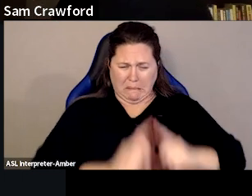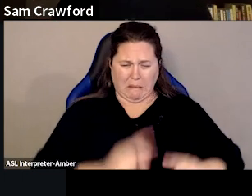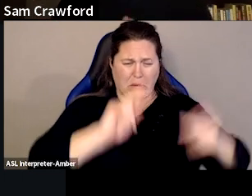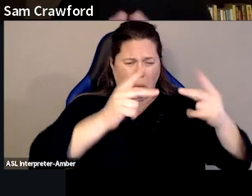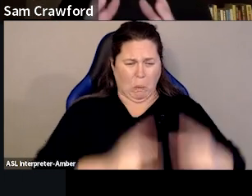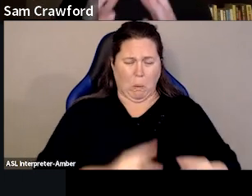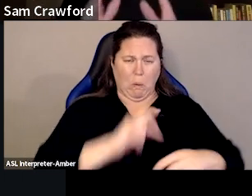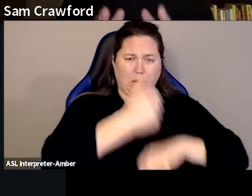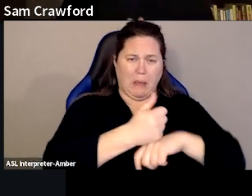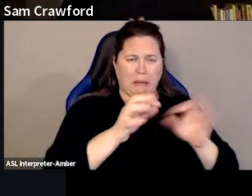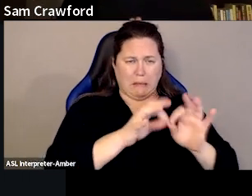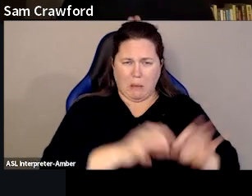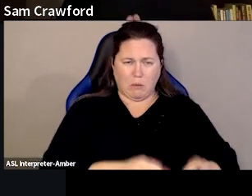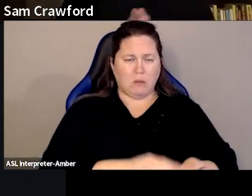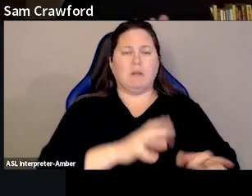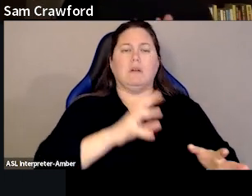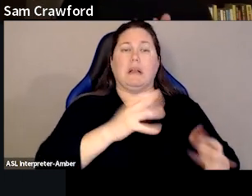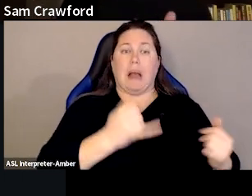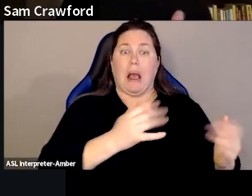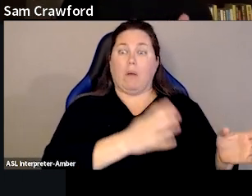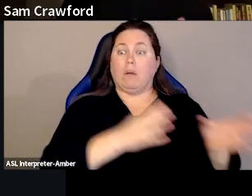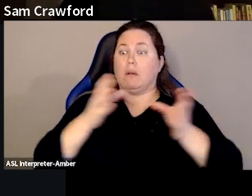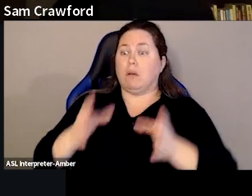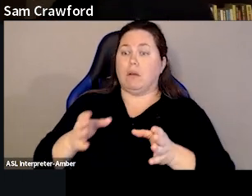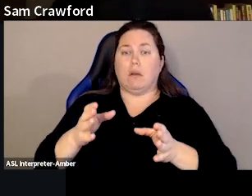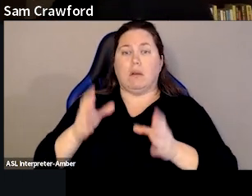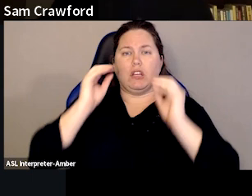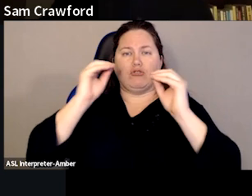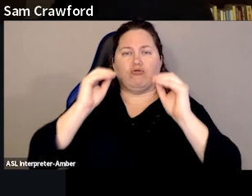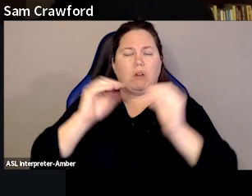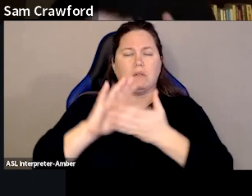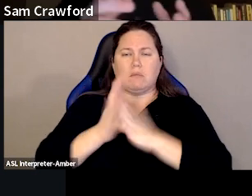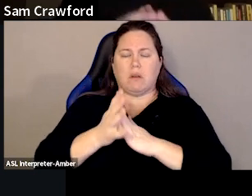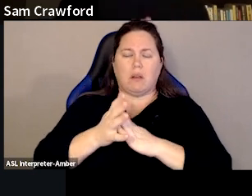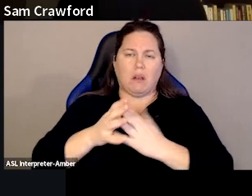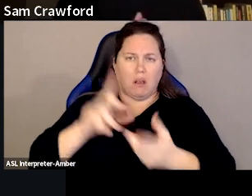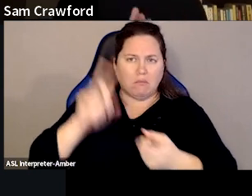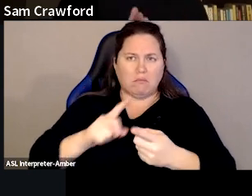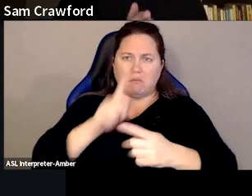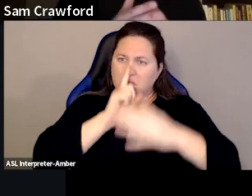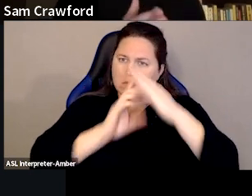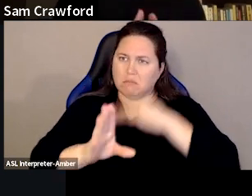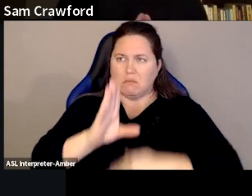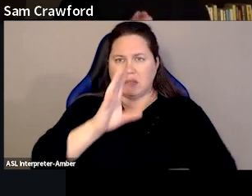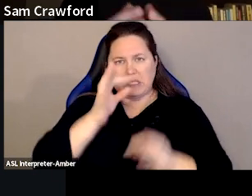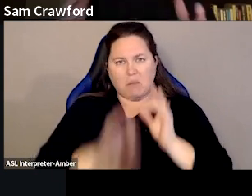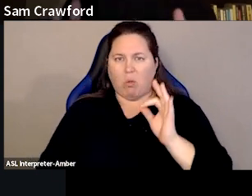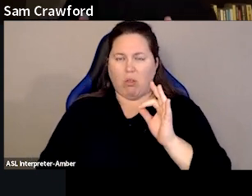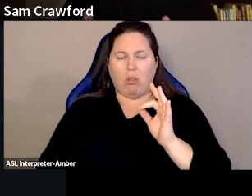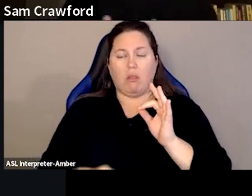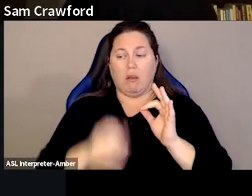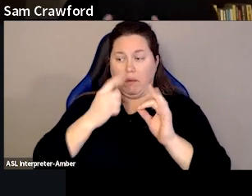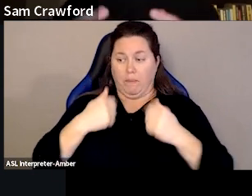riddles, instructions are just so much simpler. And this helps everybody because it's not just you as the client, but it helps